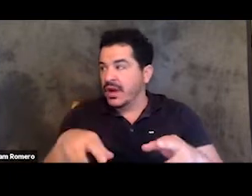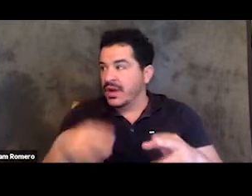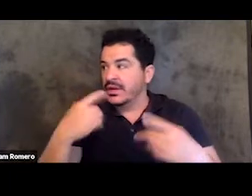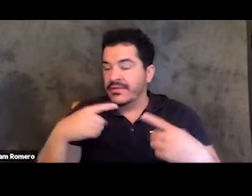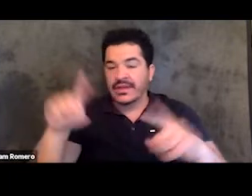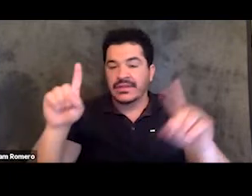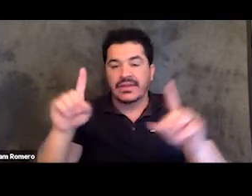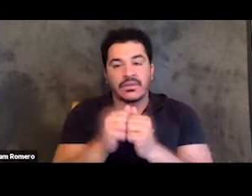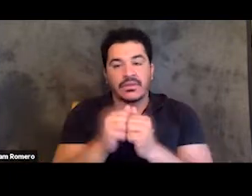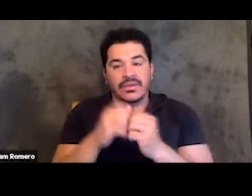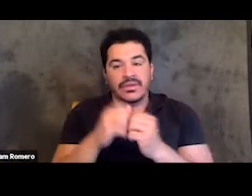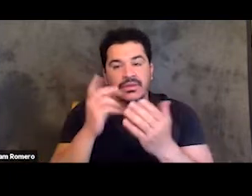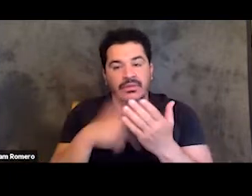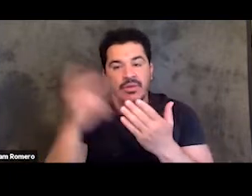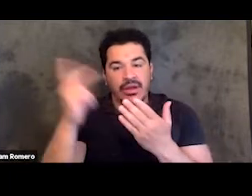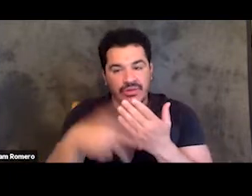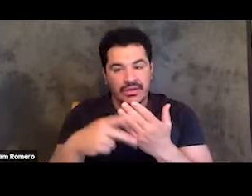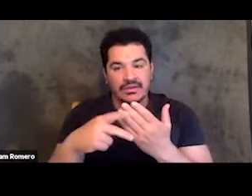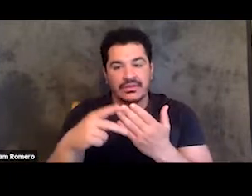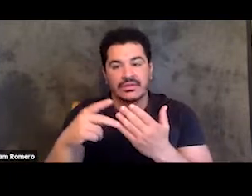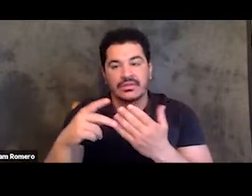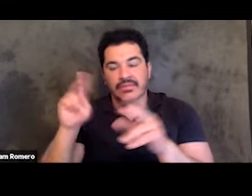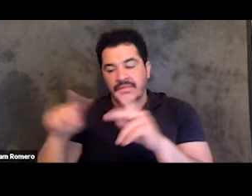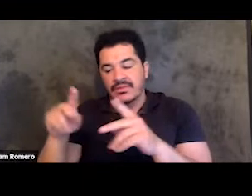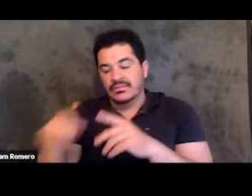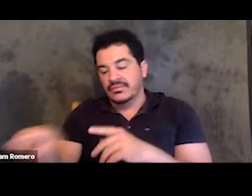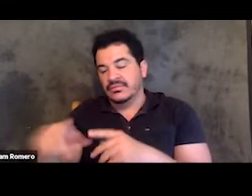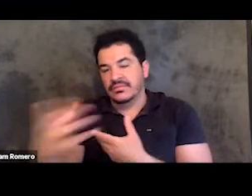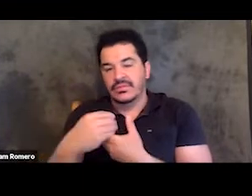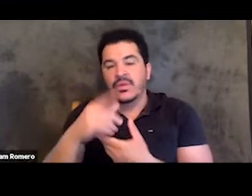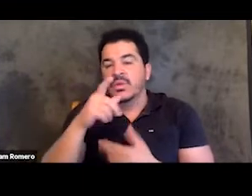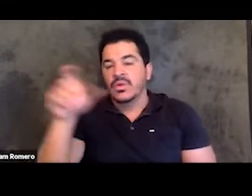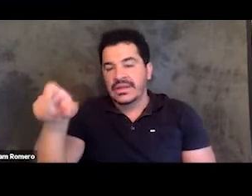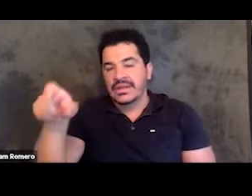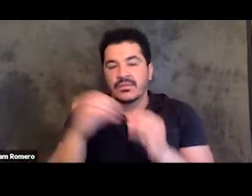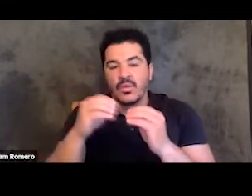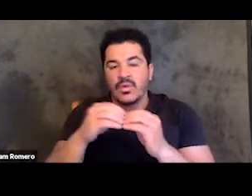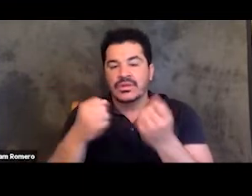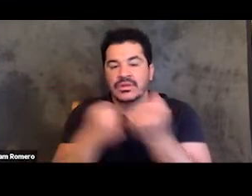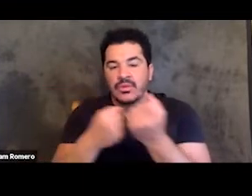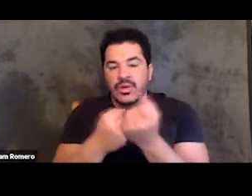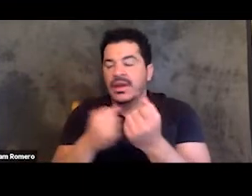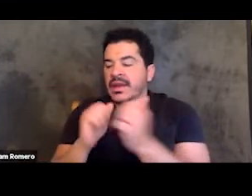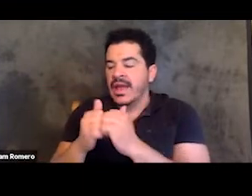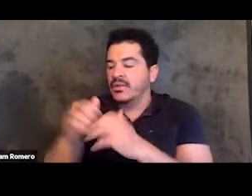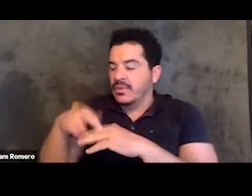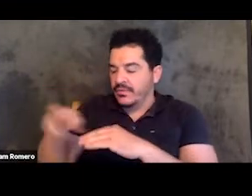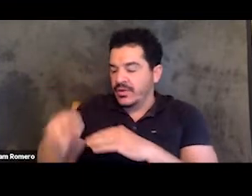with project beneficiaries who are in need of additional support, and how to refer them on to additional services.